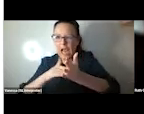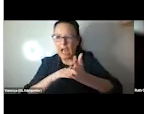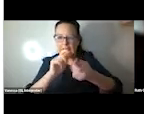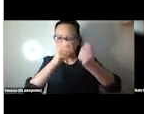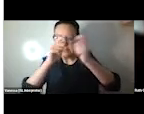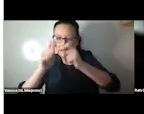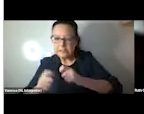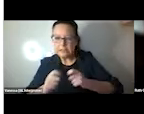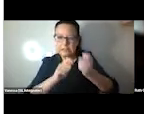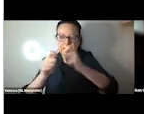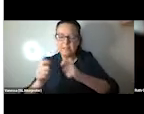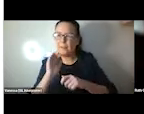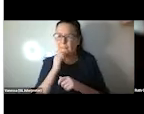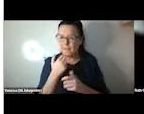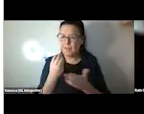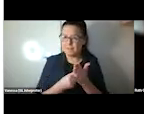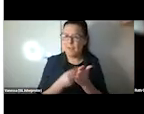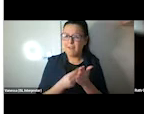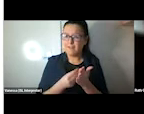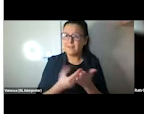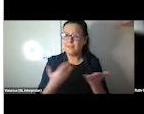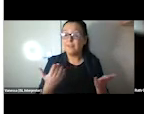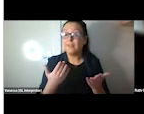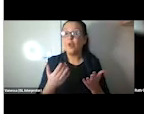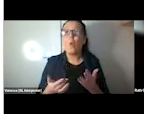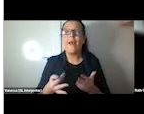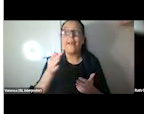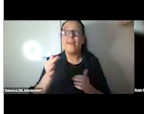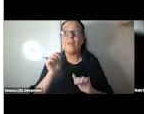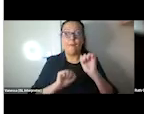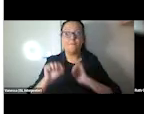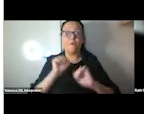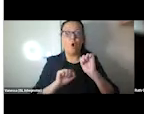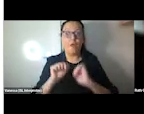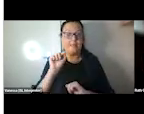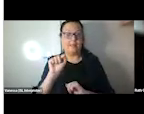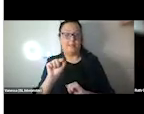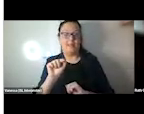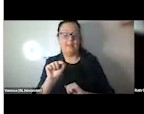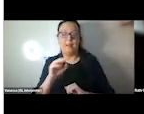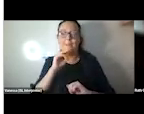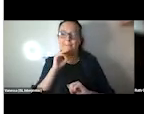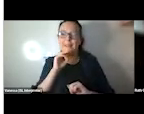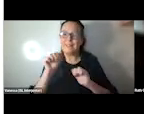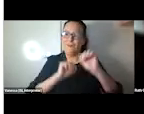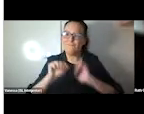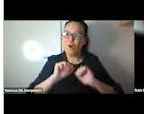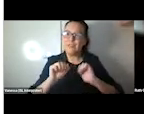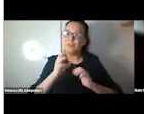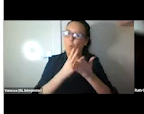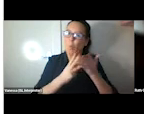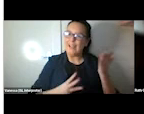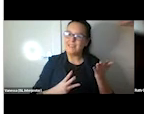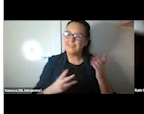very costly. And if we avoid retrofits, we're also avoiding waste, which is a key element of the circular economy.